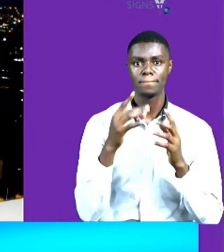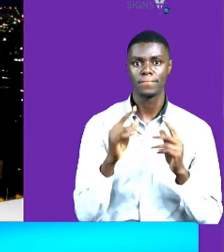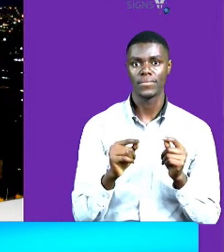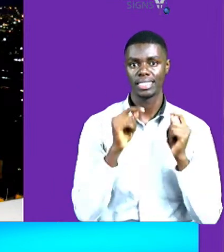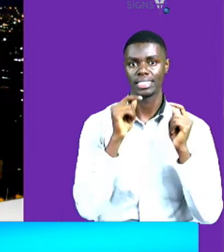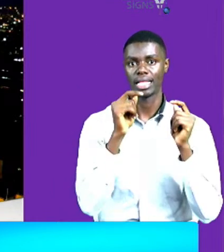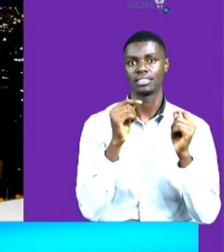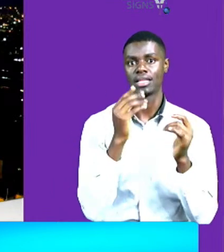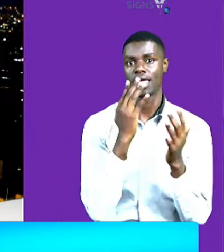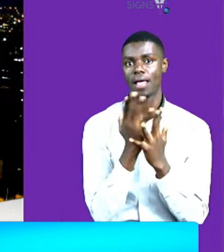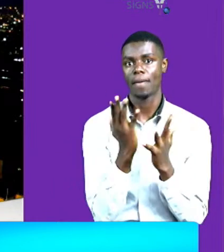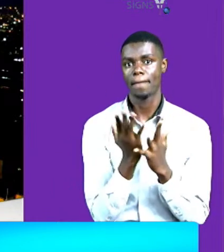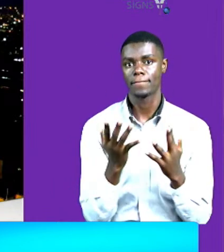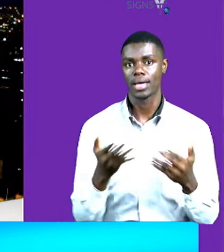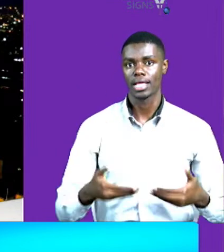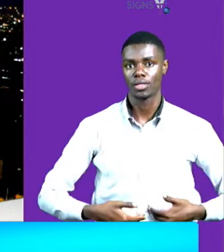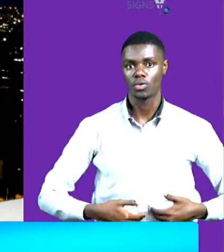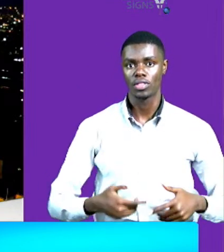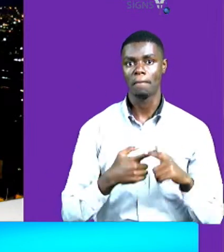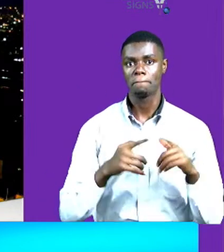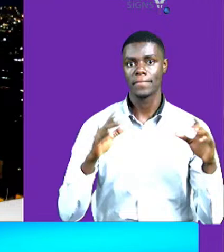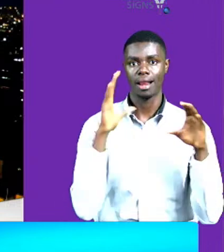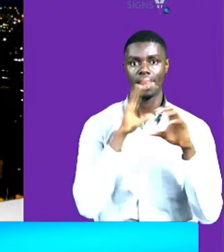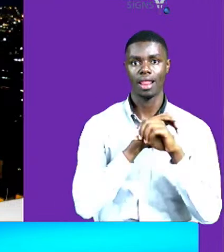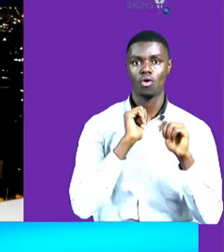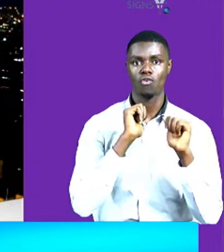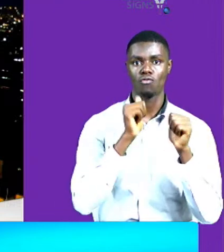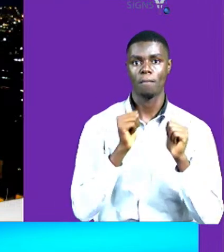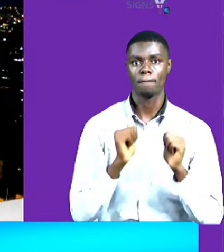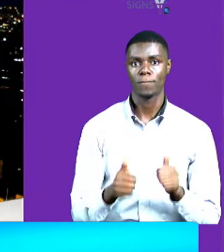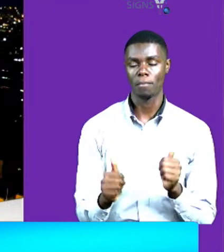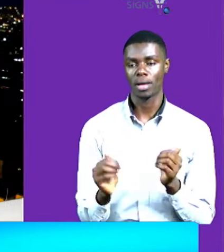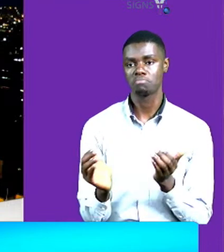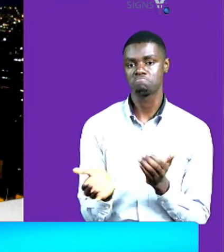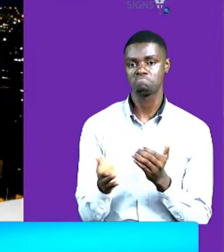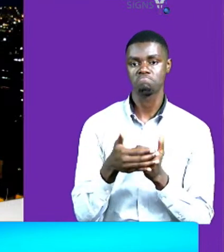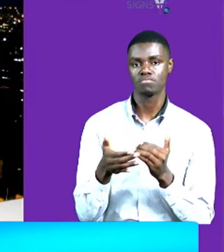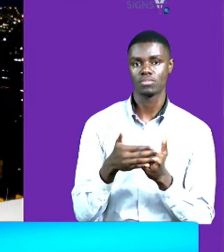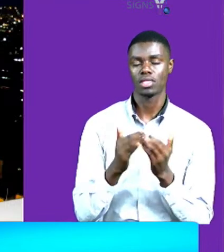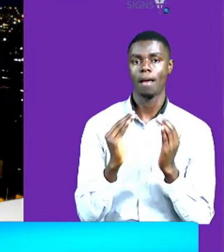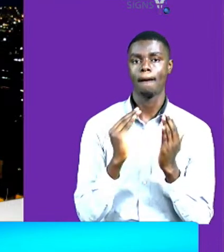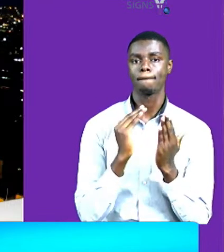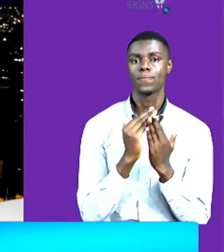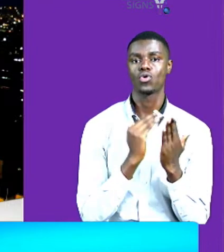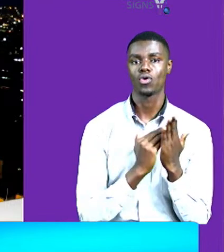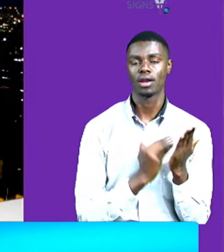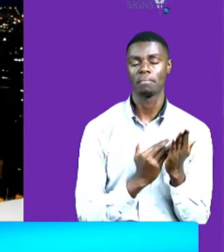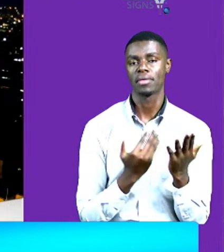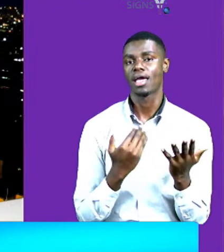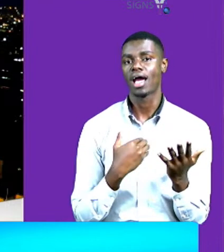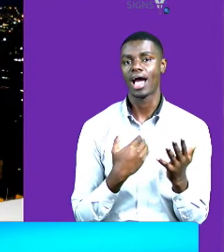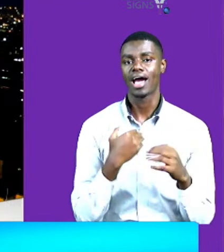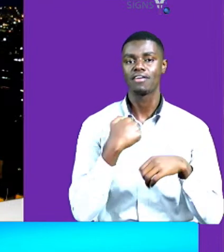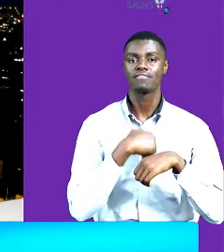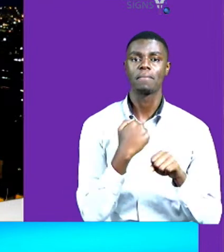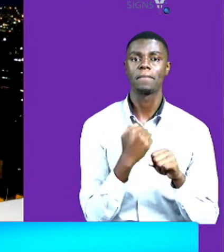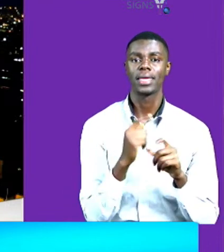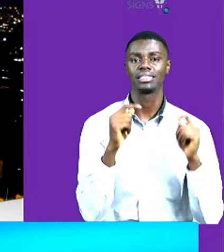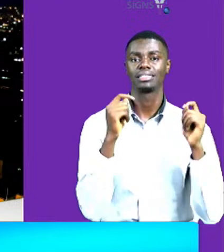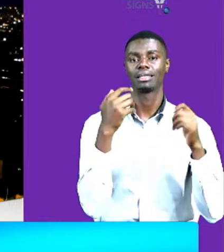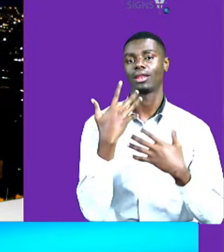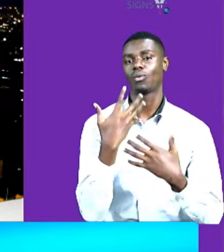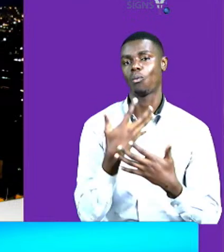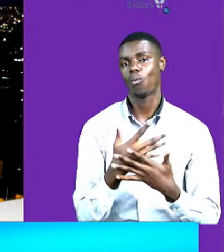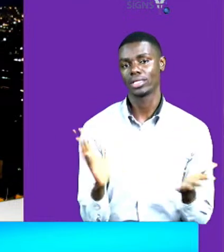talents among the youth, but a lack of proper scouting programs has led to waste of talents.